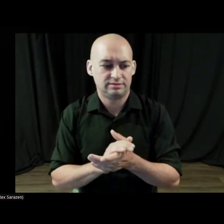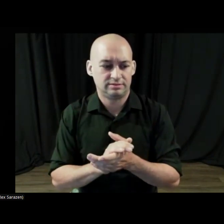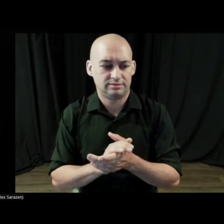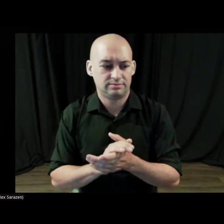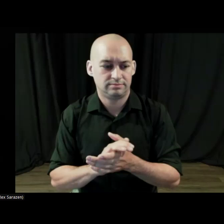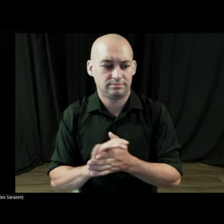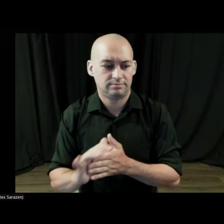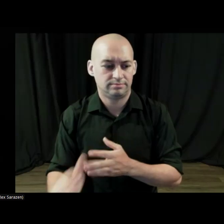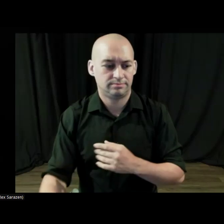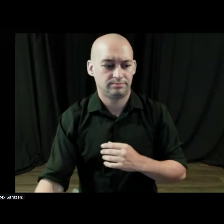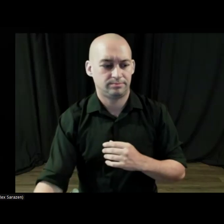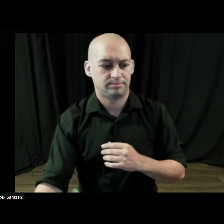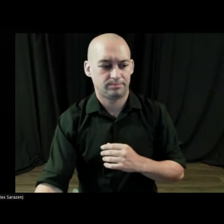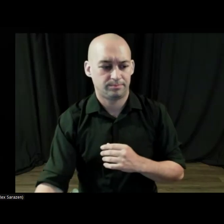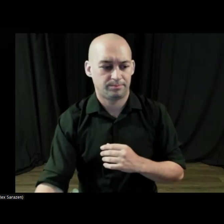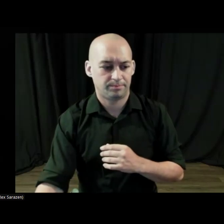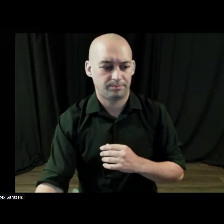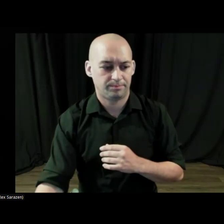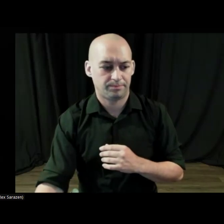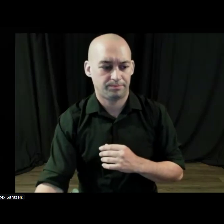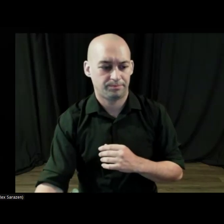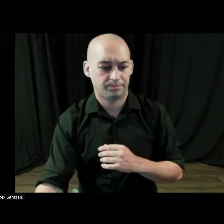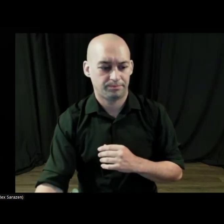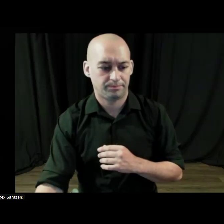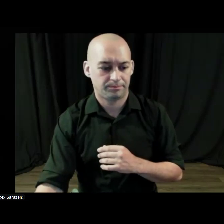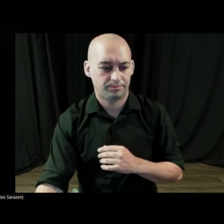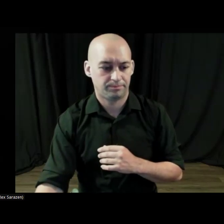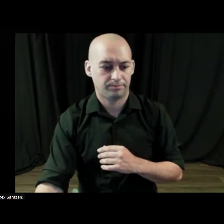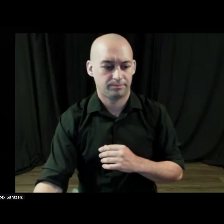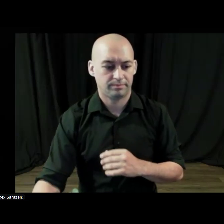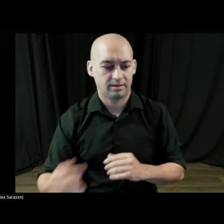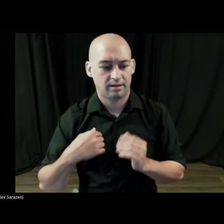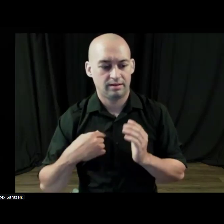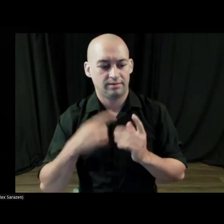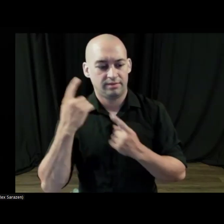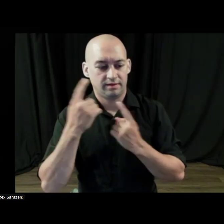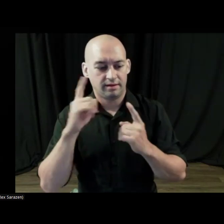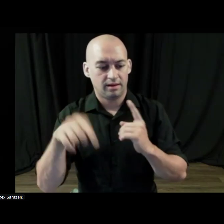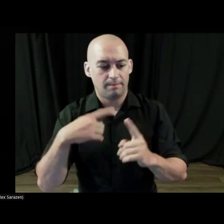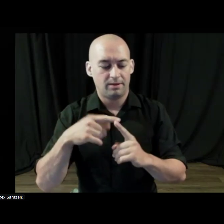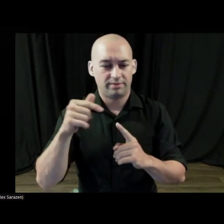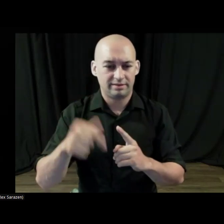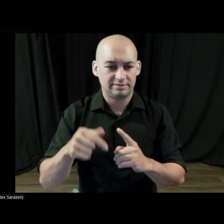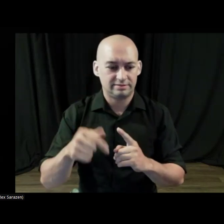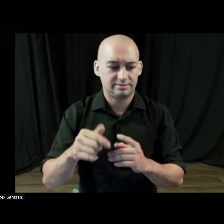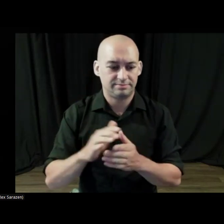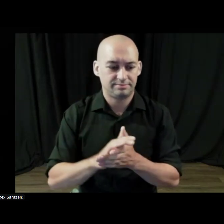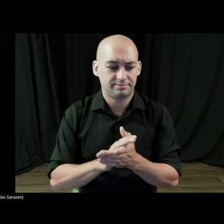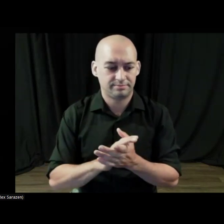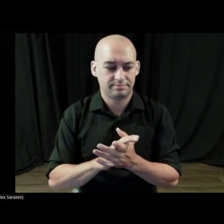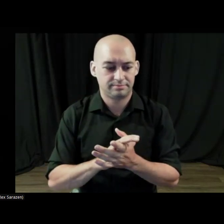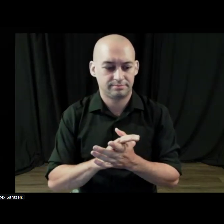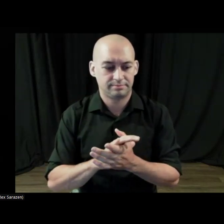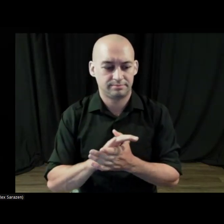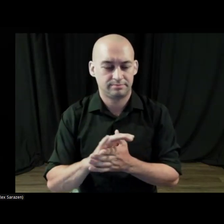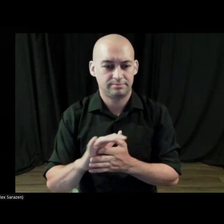very disheartening and discouraging. I reflect on my parents as well, not having